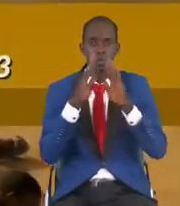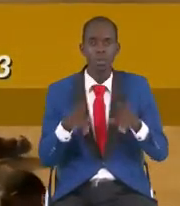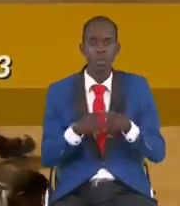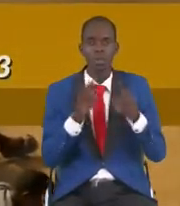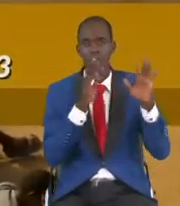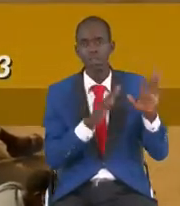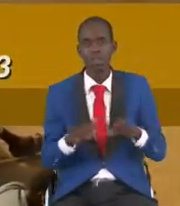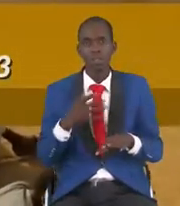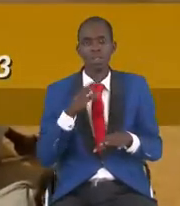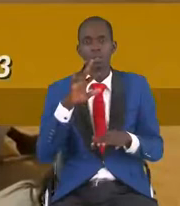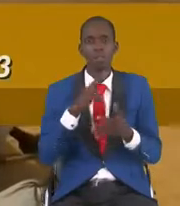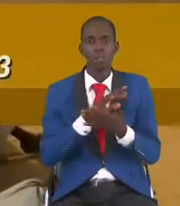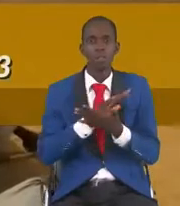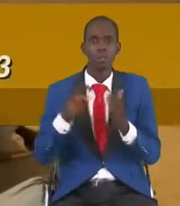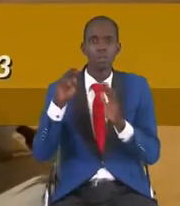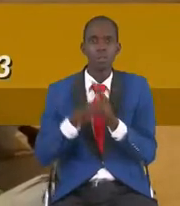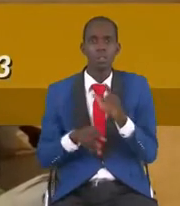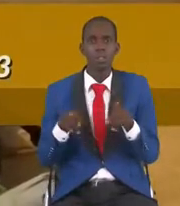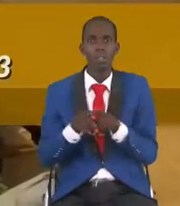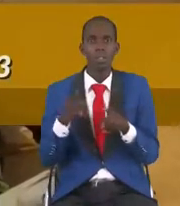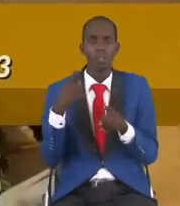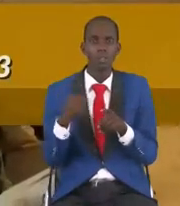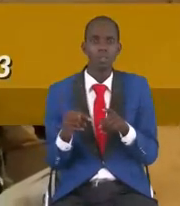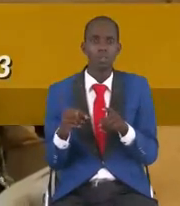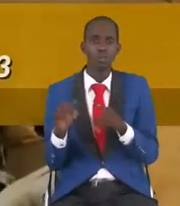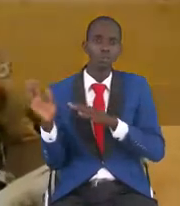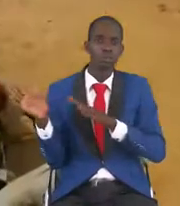the waves of the sea. And